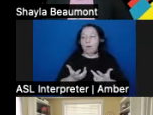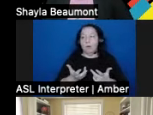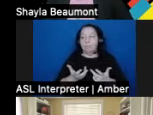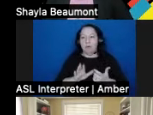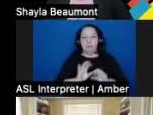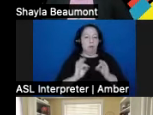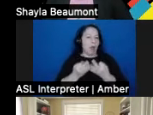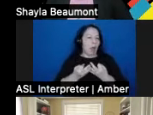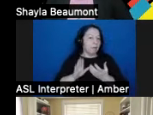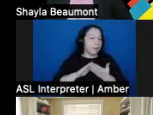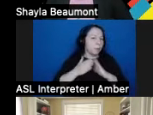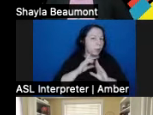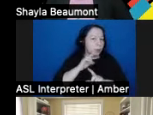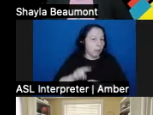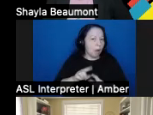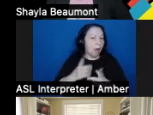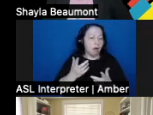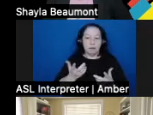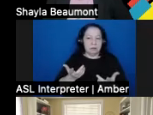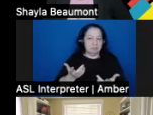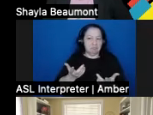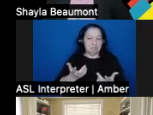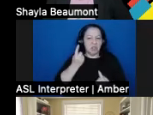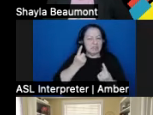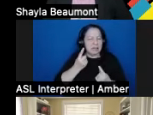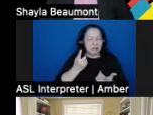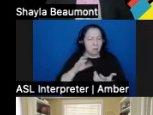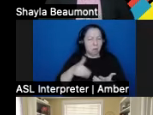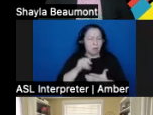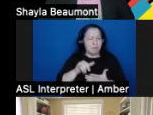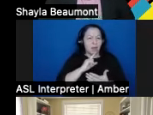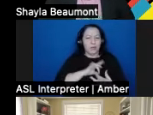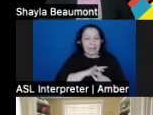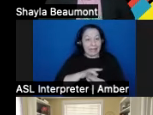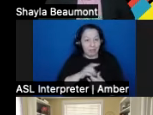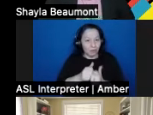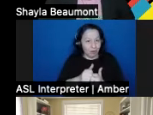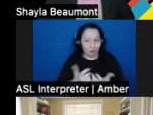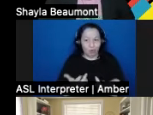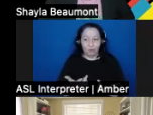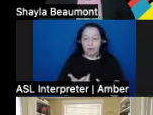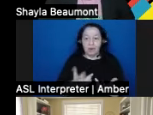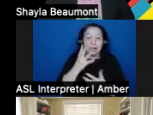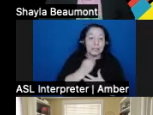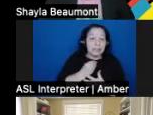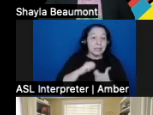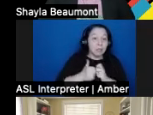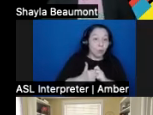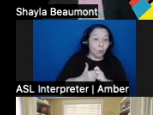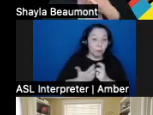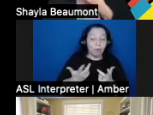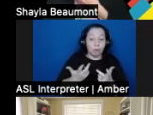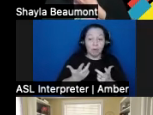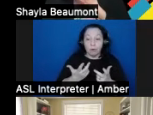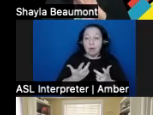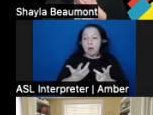family or their community responds. And so just thinking about how these things are so linked. Sleep disorders, or just